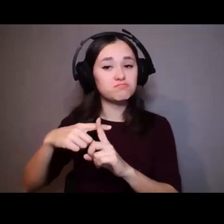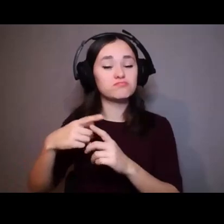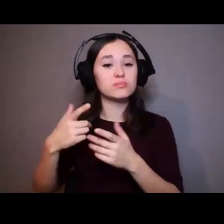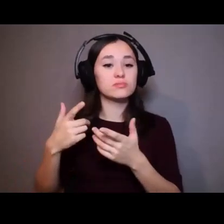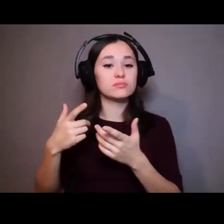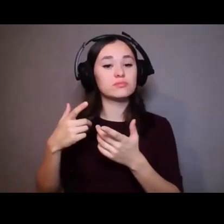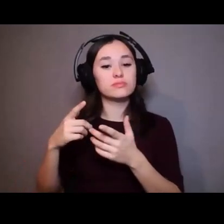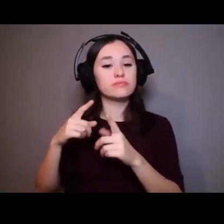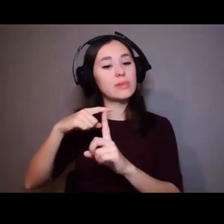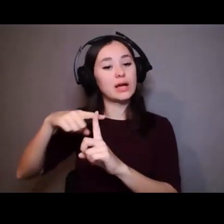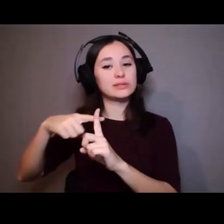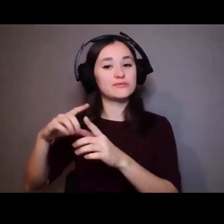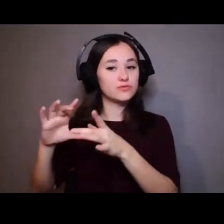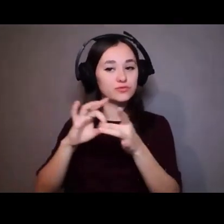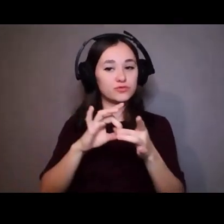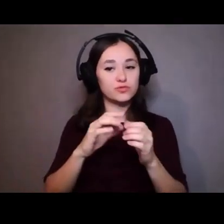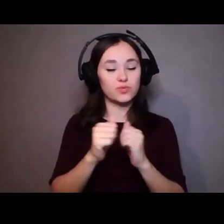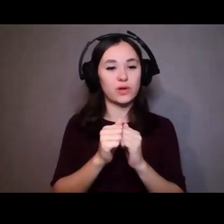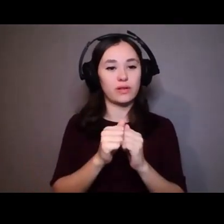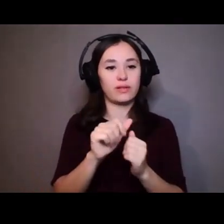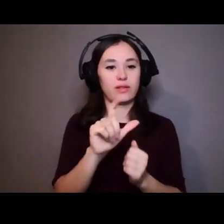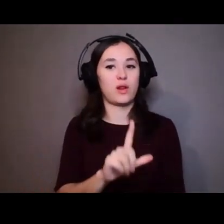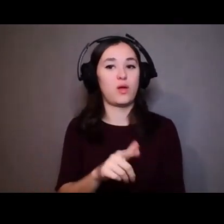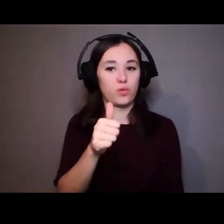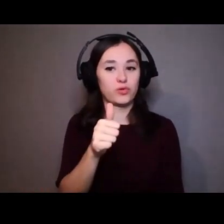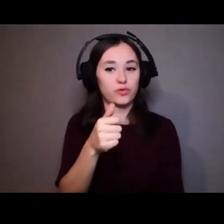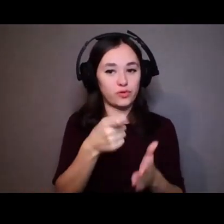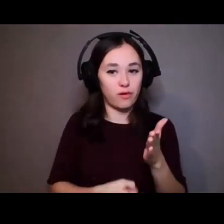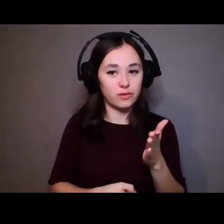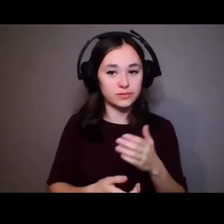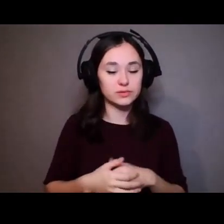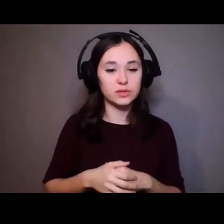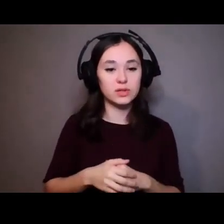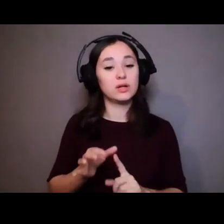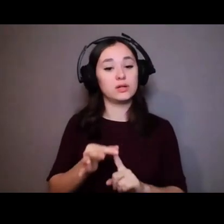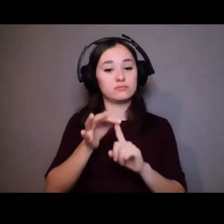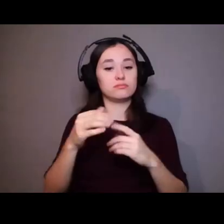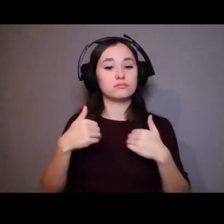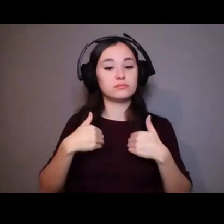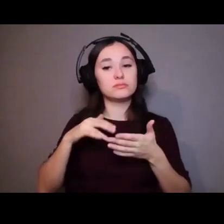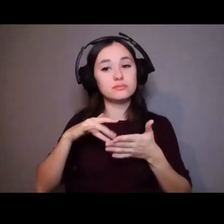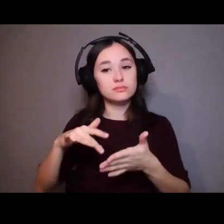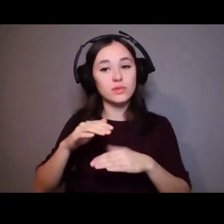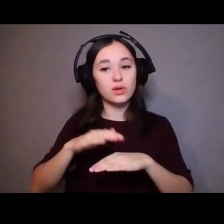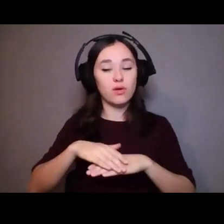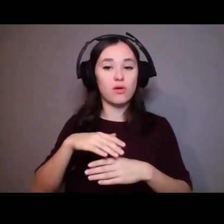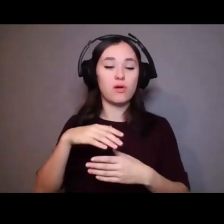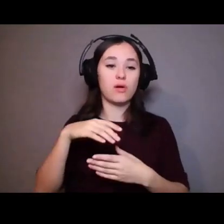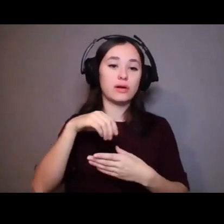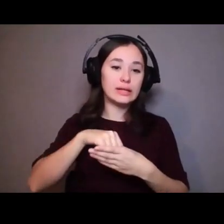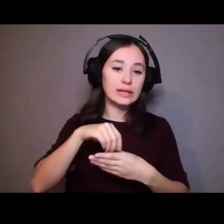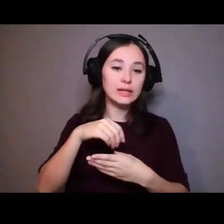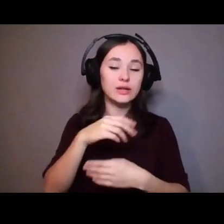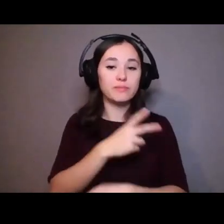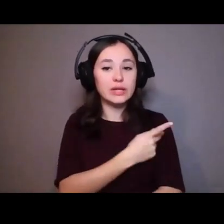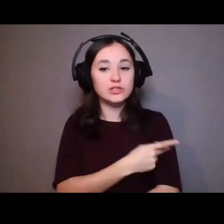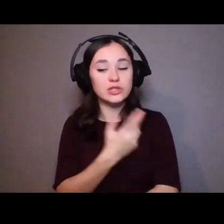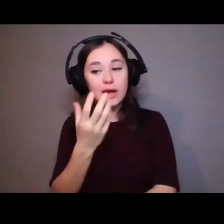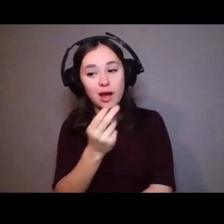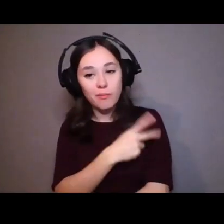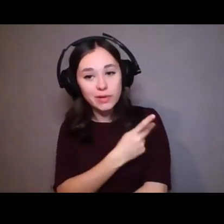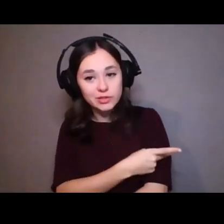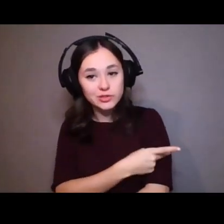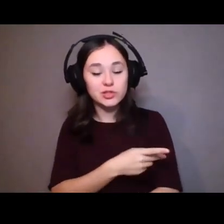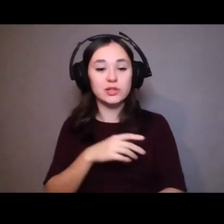associated with lower service costs. Specifically, studies on inpatient and outpatient hospital spending on Medicaid managed